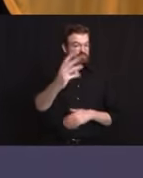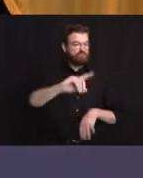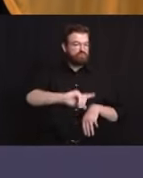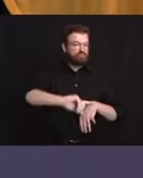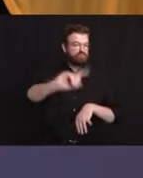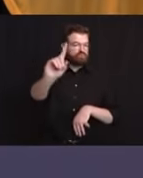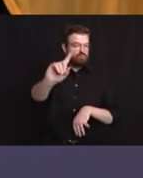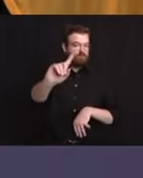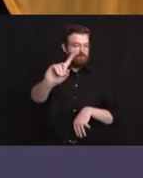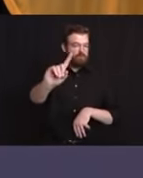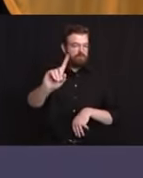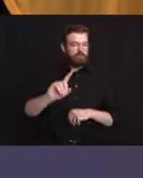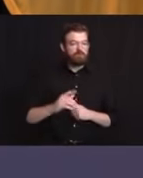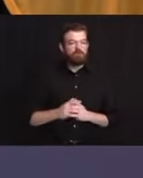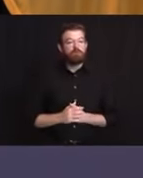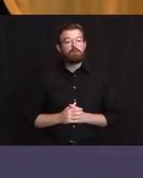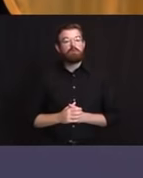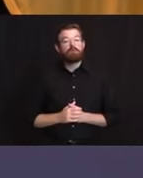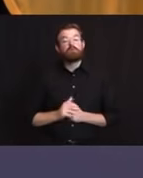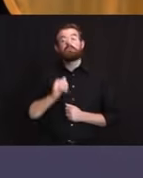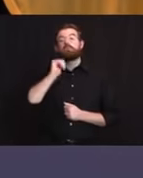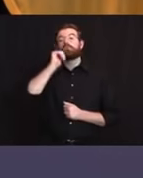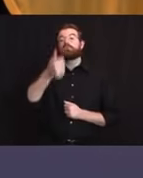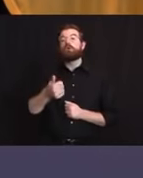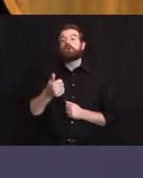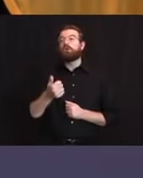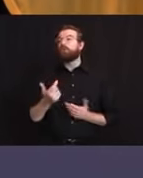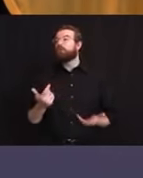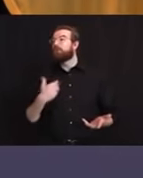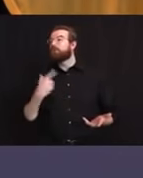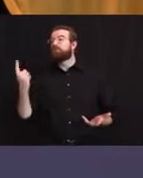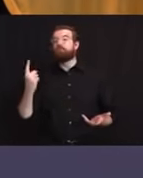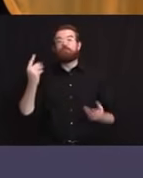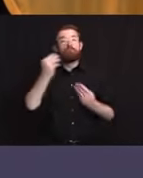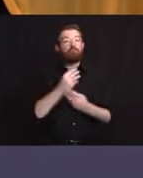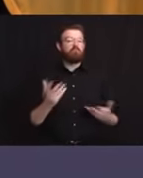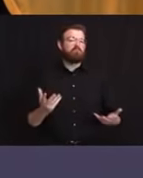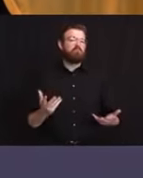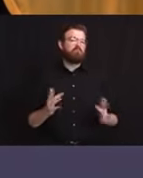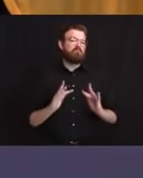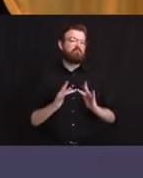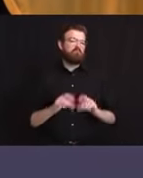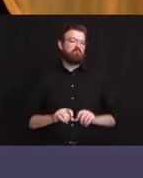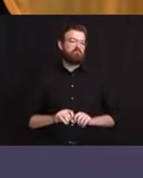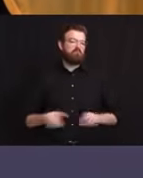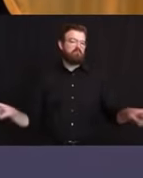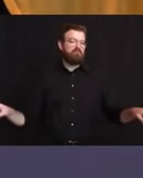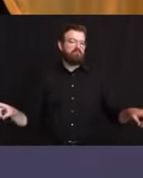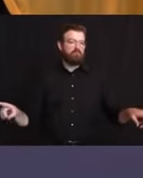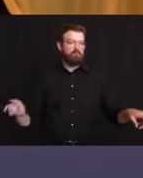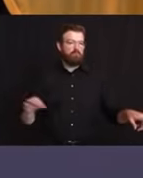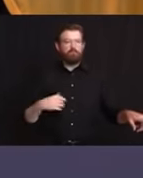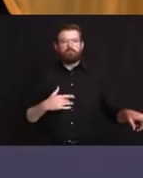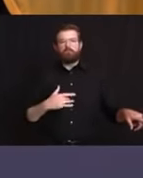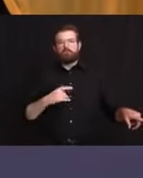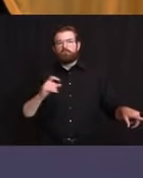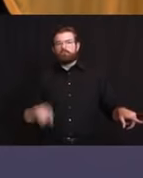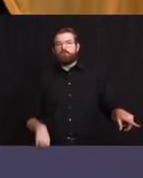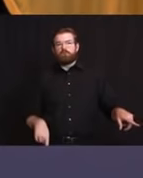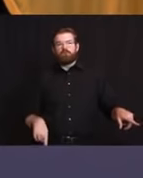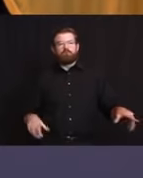And if we think there's reason to turn that into an in-person session or telephone conference, we